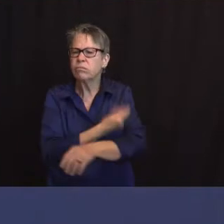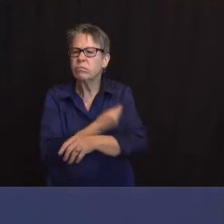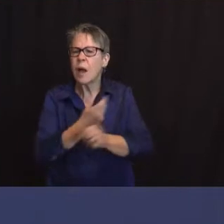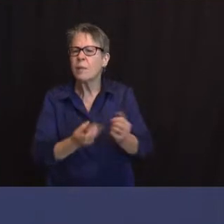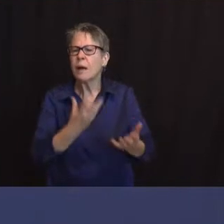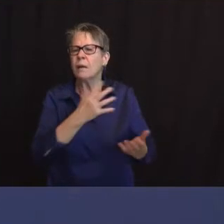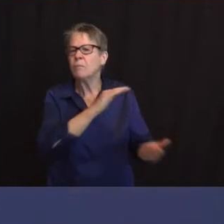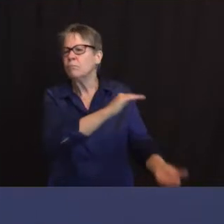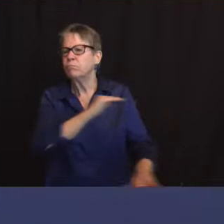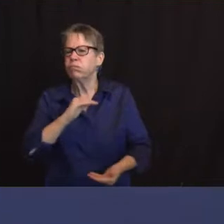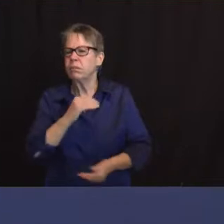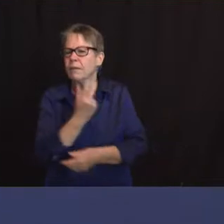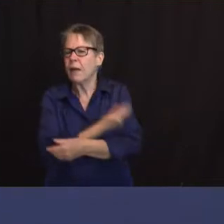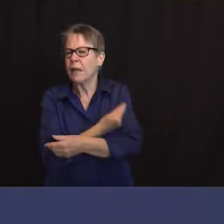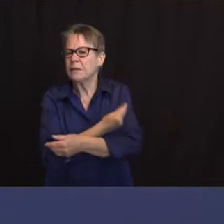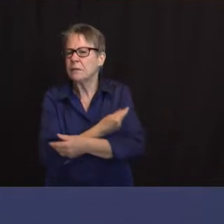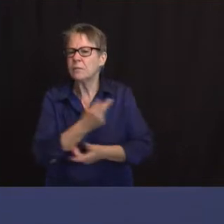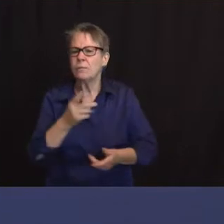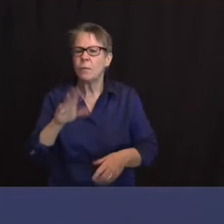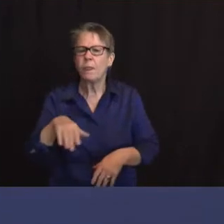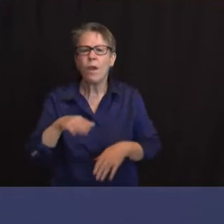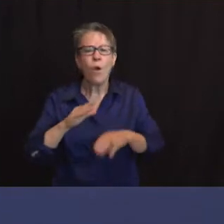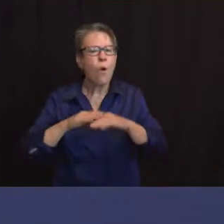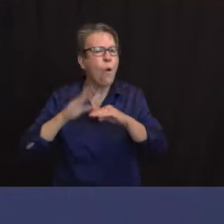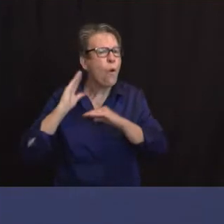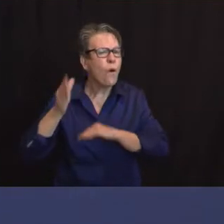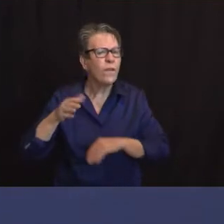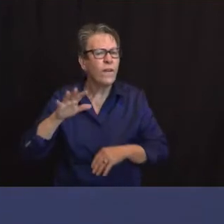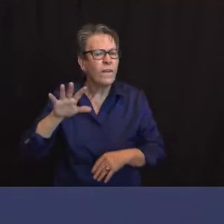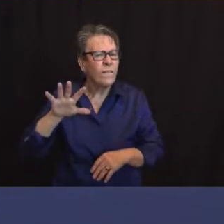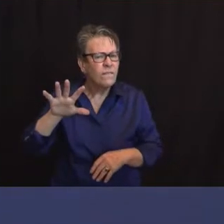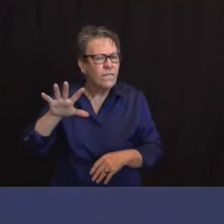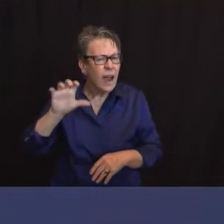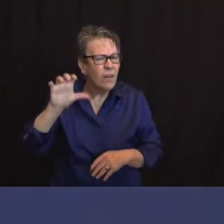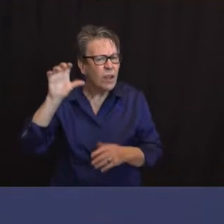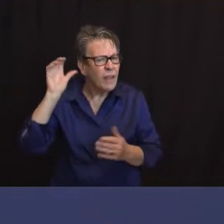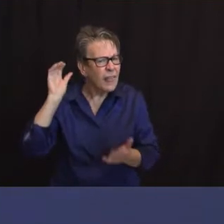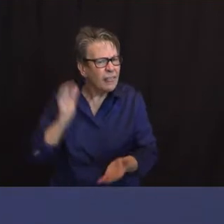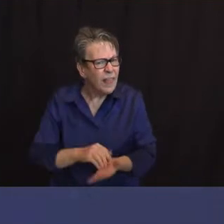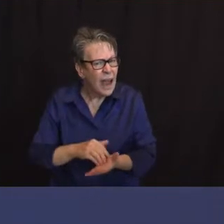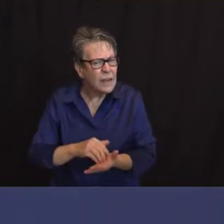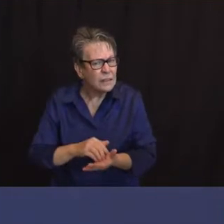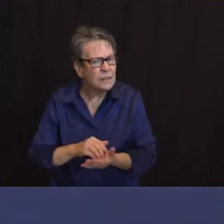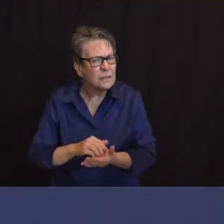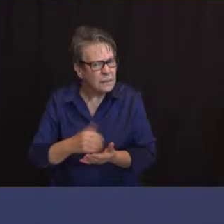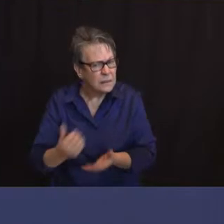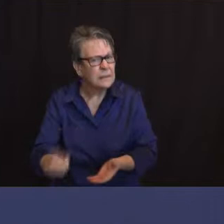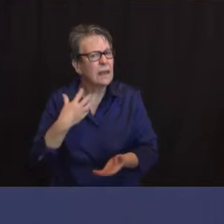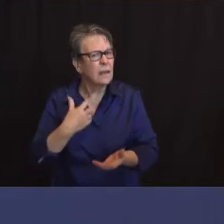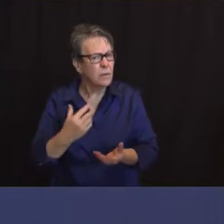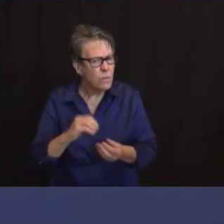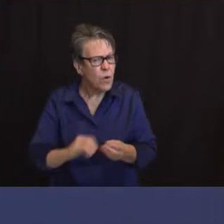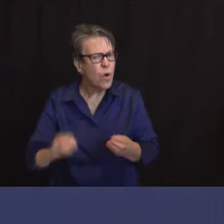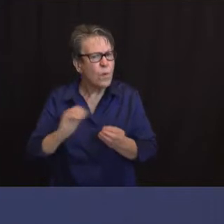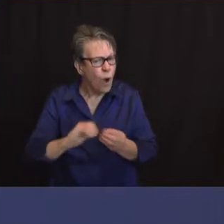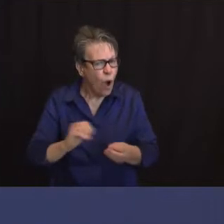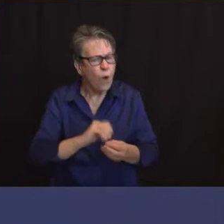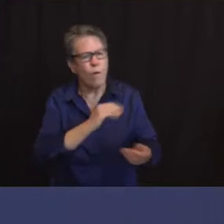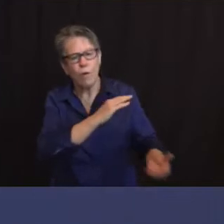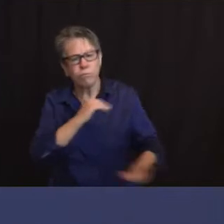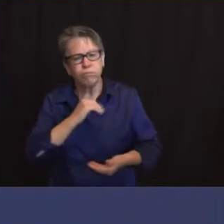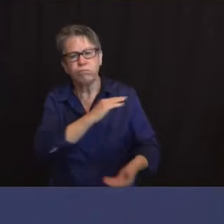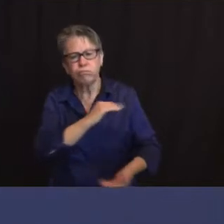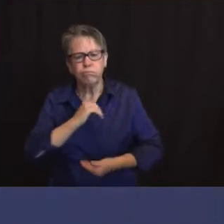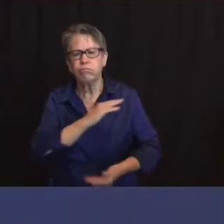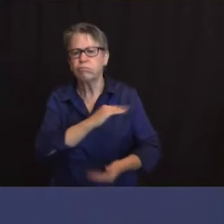Yeah. Yeah, we got over where we are going up. But we constantly, in fairness to your question, we constantly